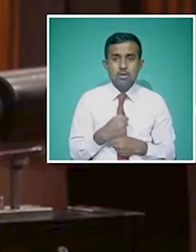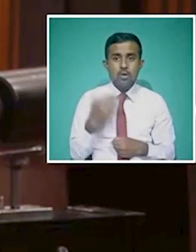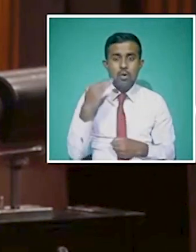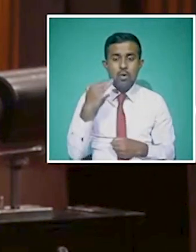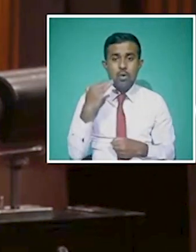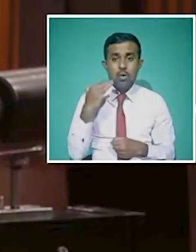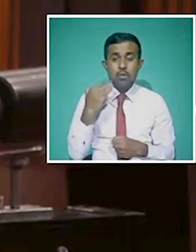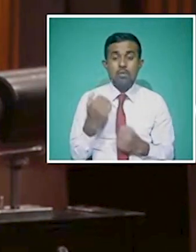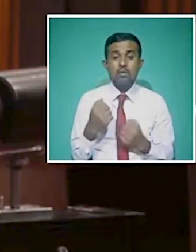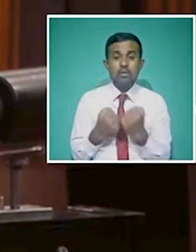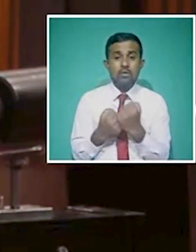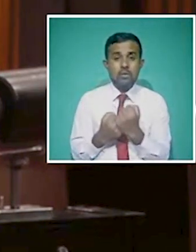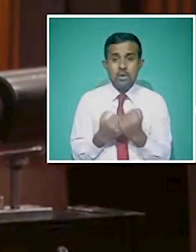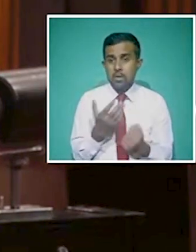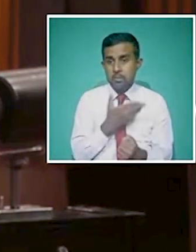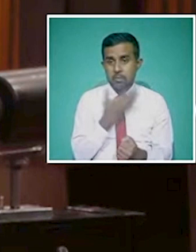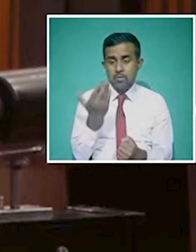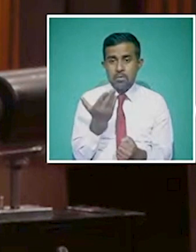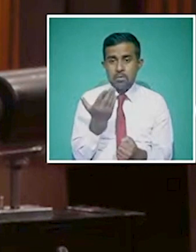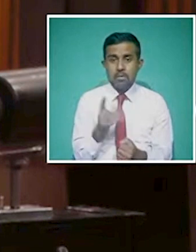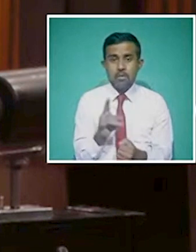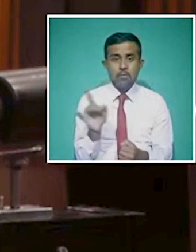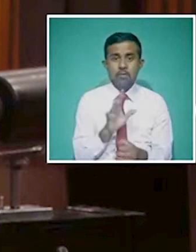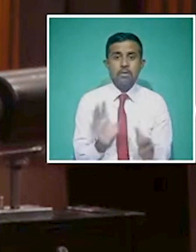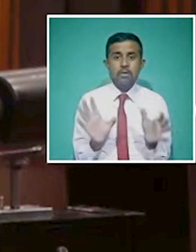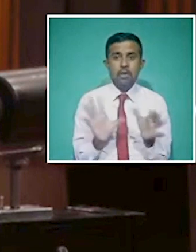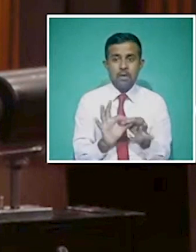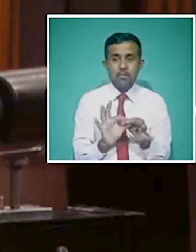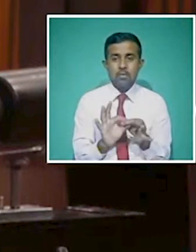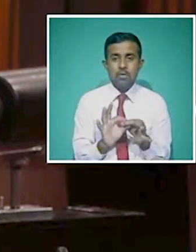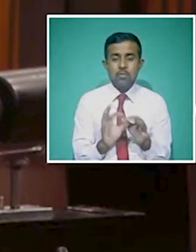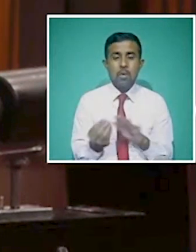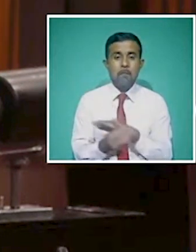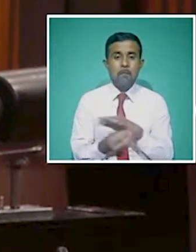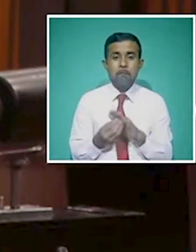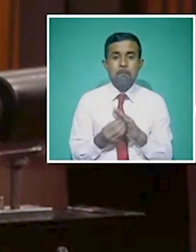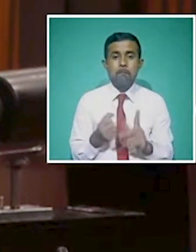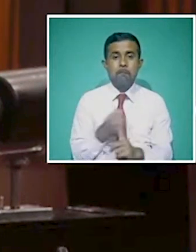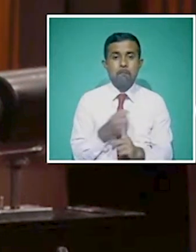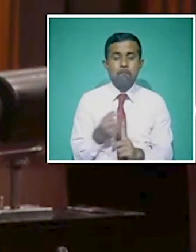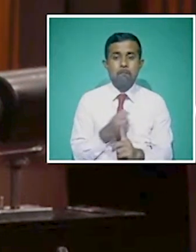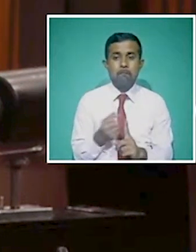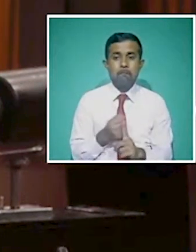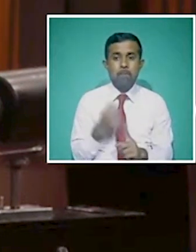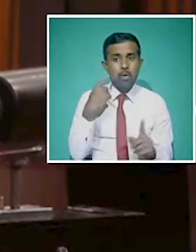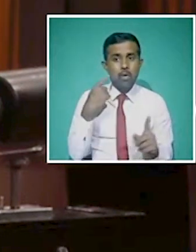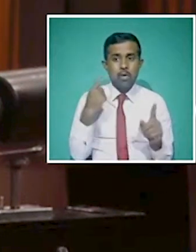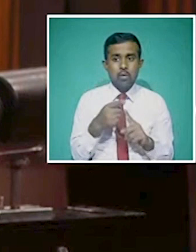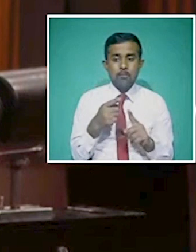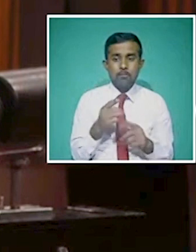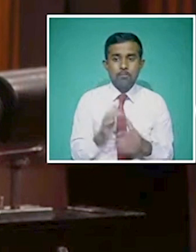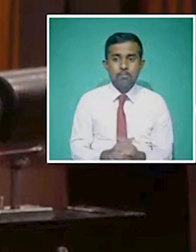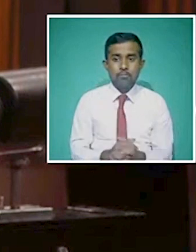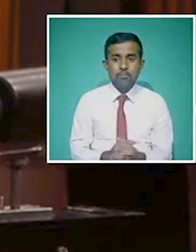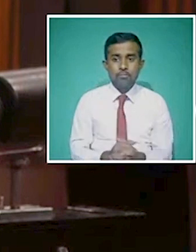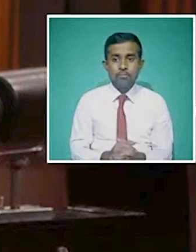green bonds are directly related to our environment impact on this country So these green bonds could be sometimes if